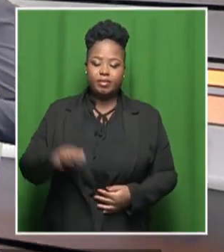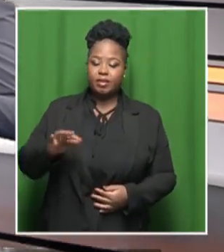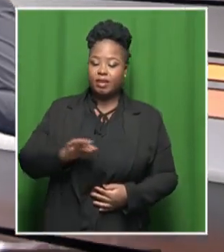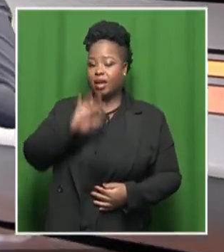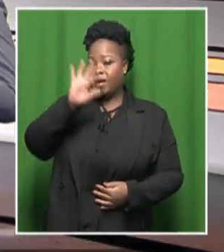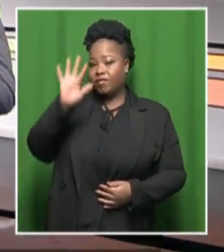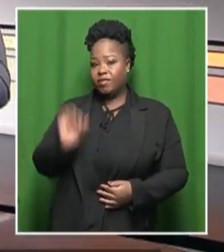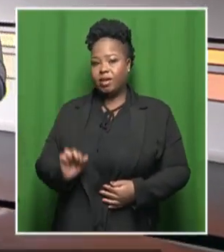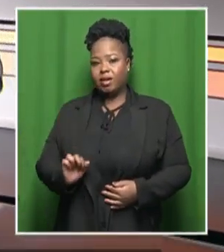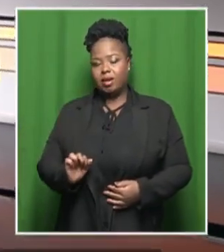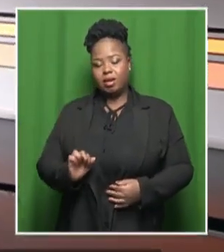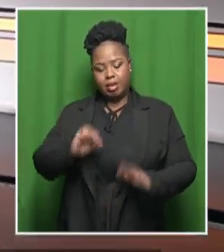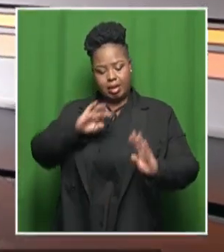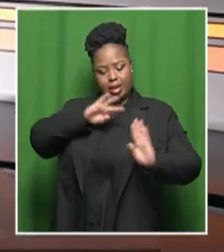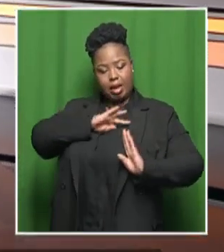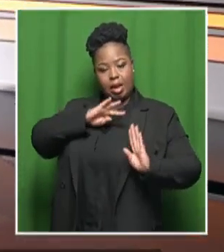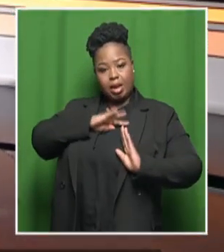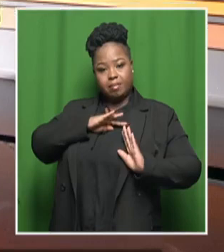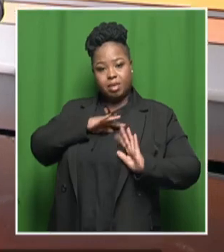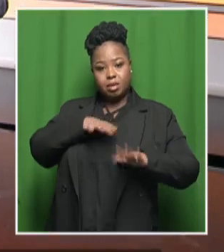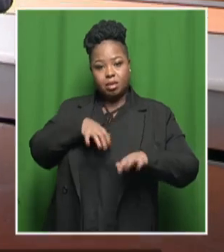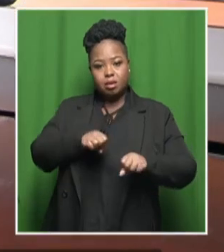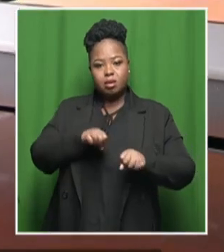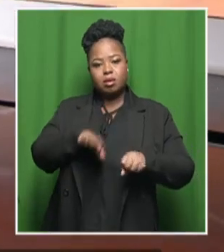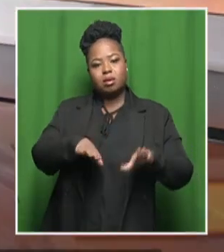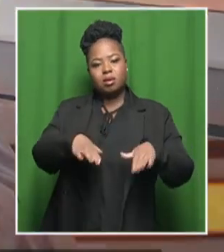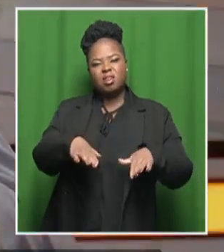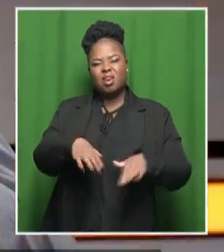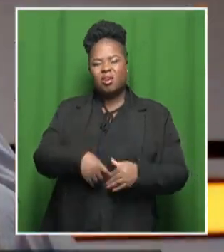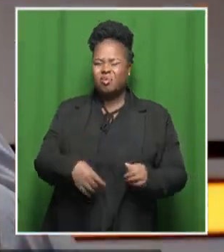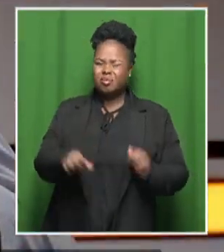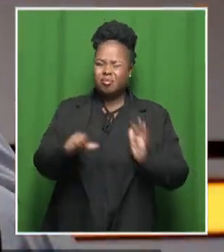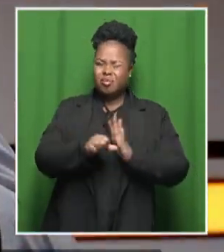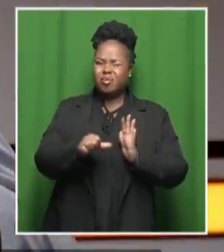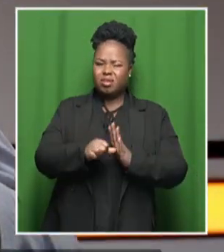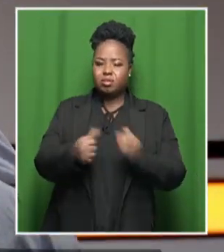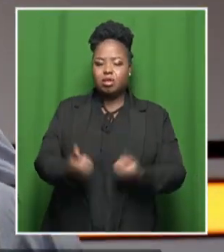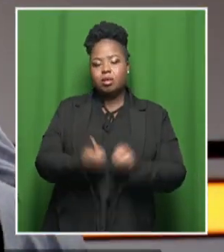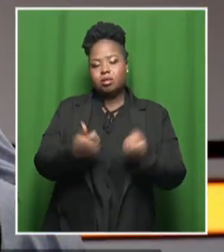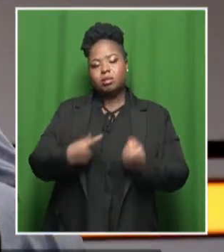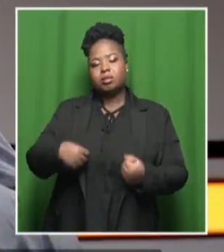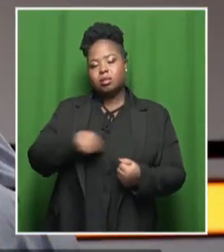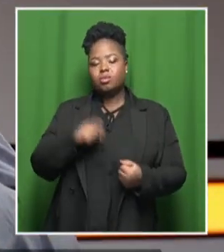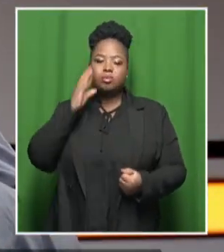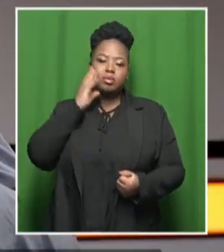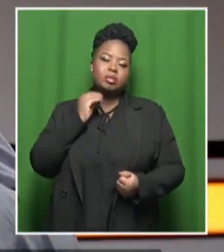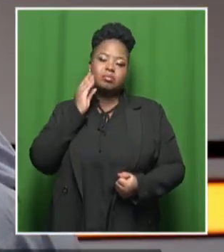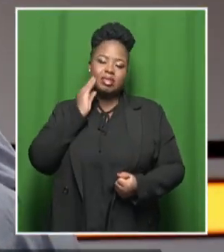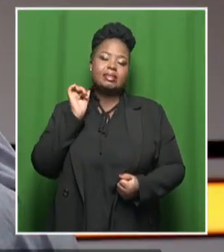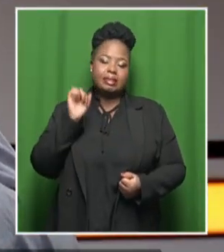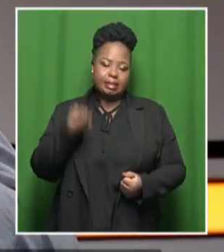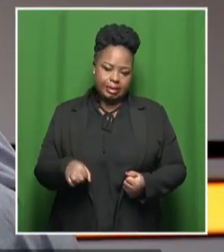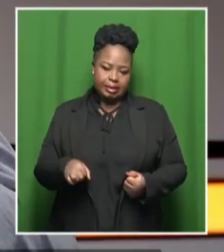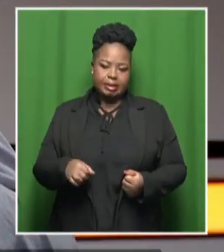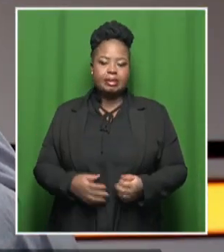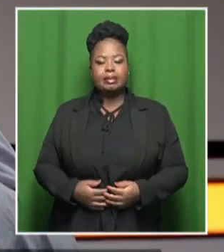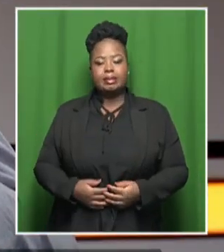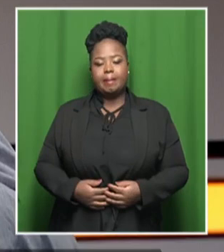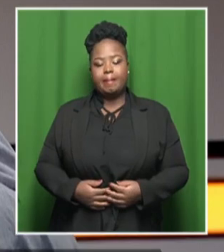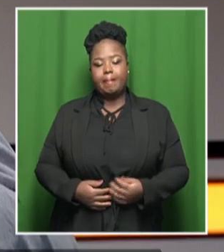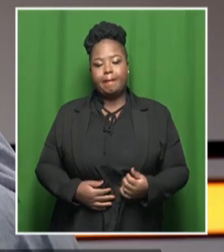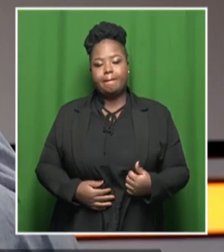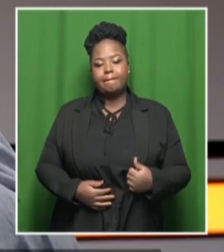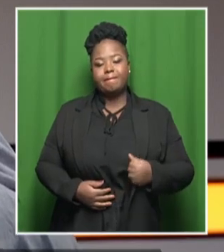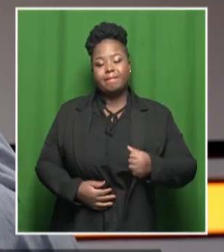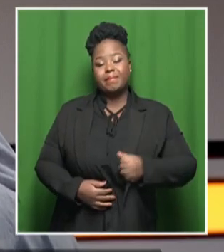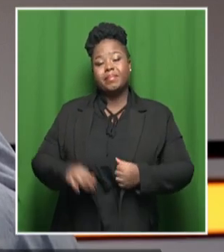is today one of the most important challenges we are facing. Of course, under the pretext that